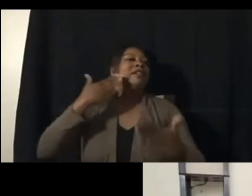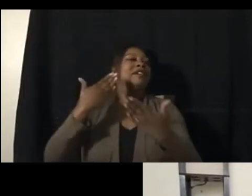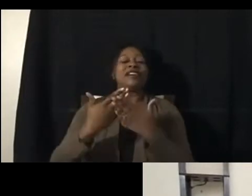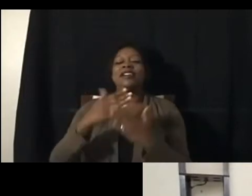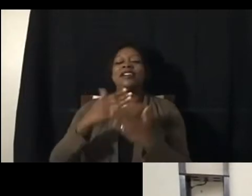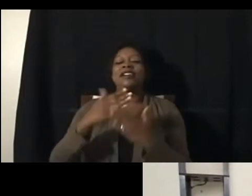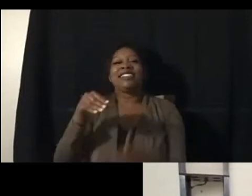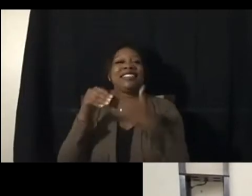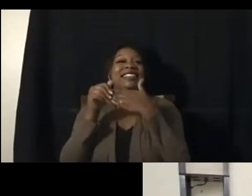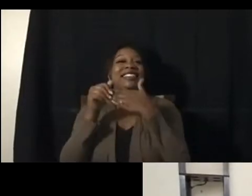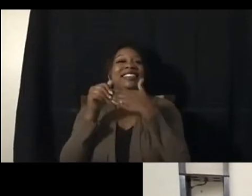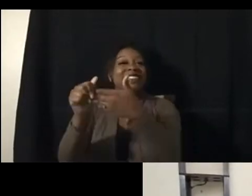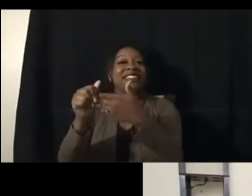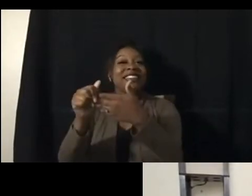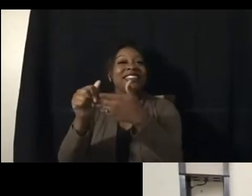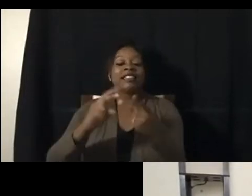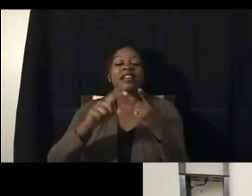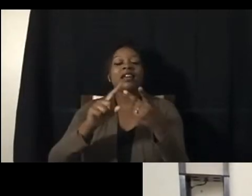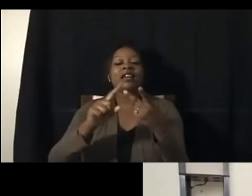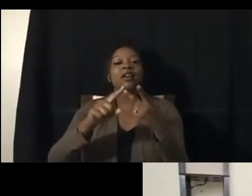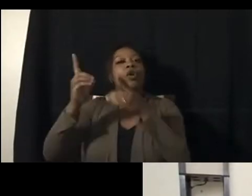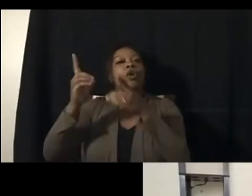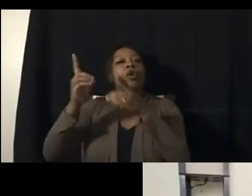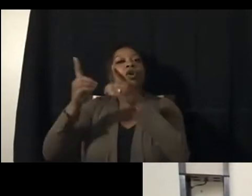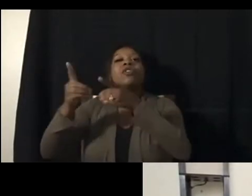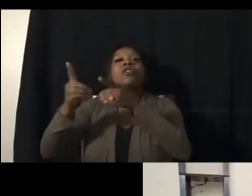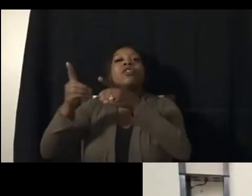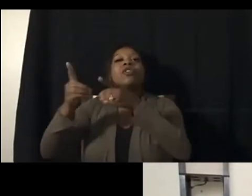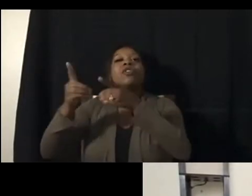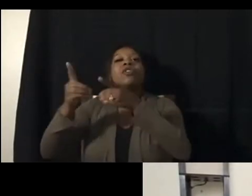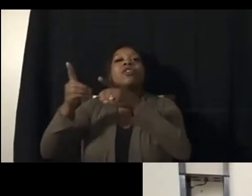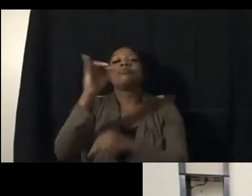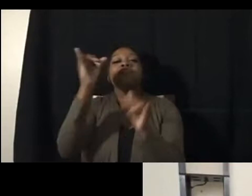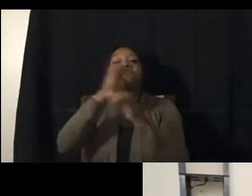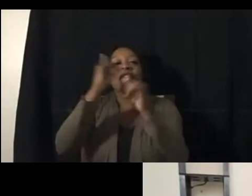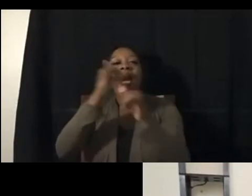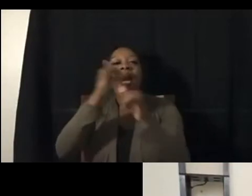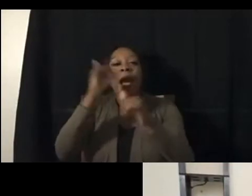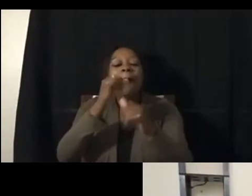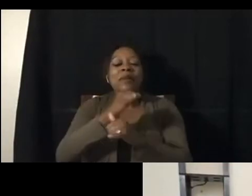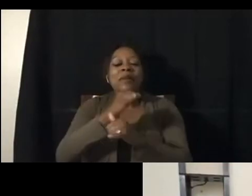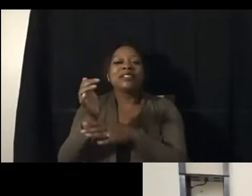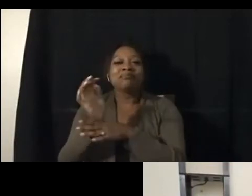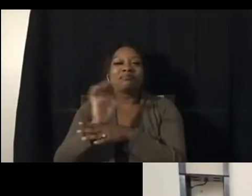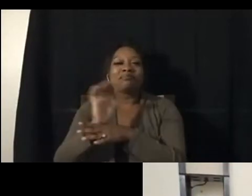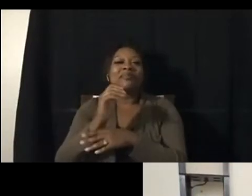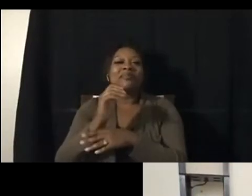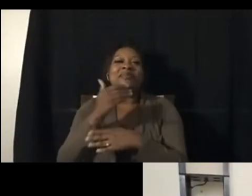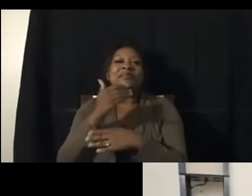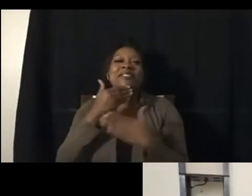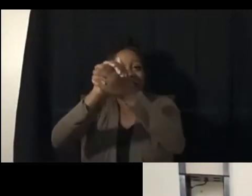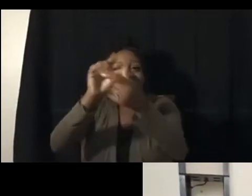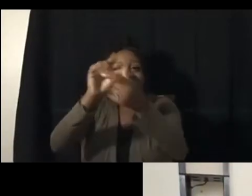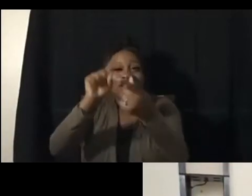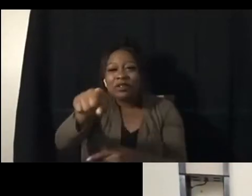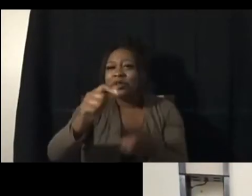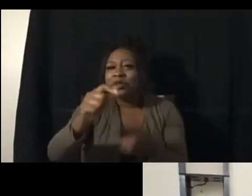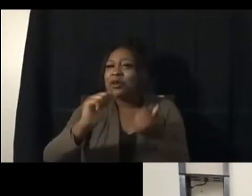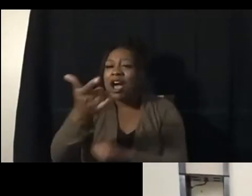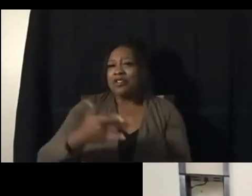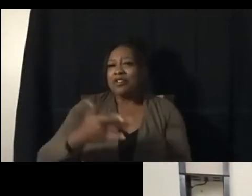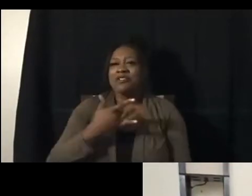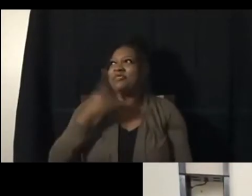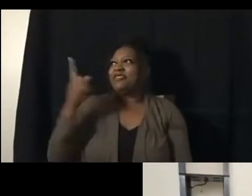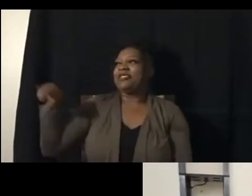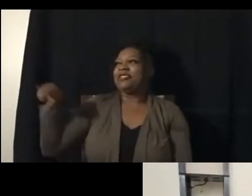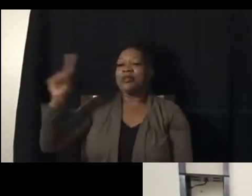for directing in a comedy series. So congratulations to you. What does it feel like to be recognized for your work in